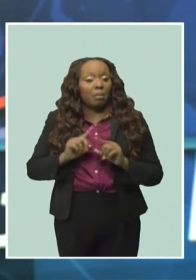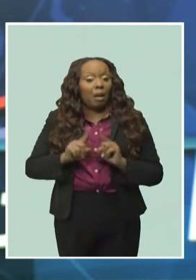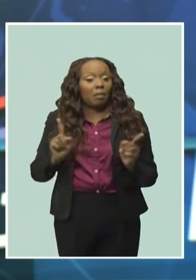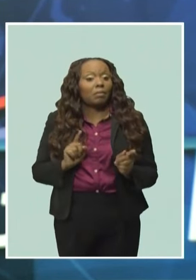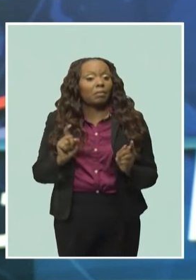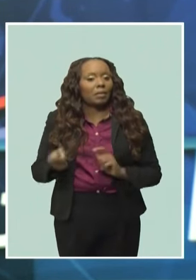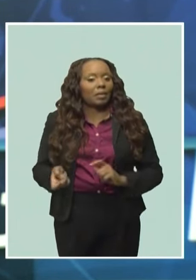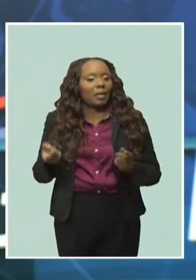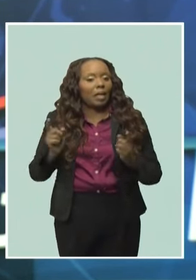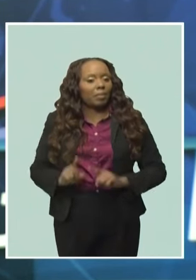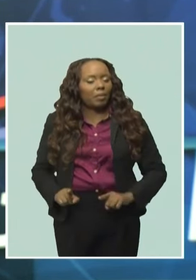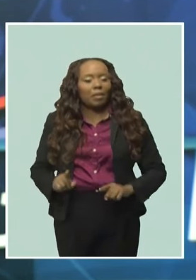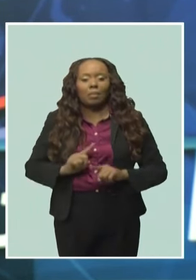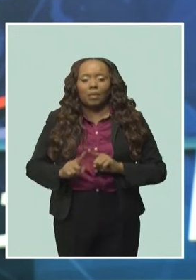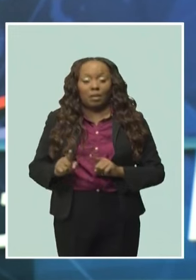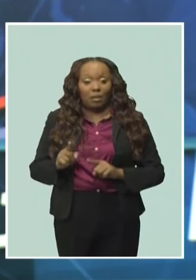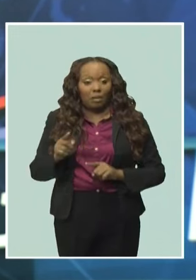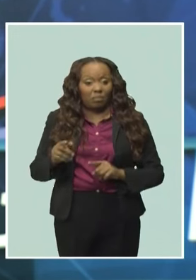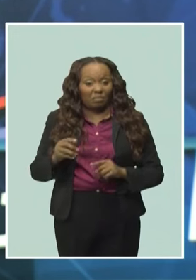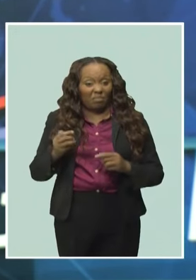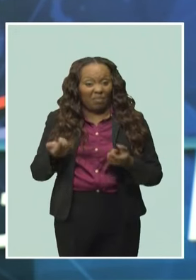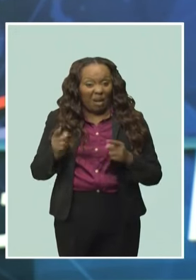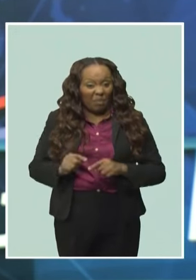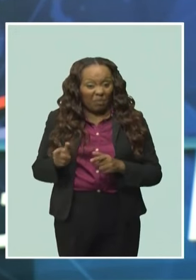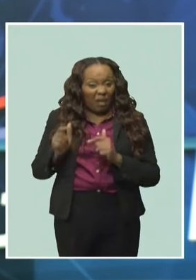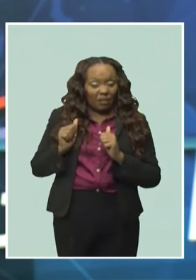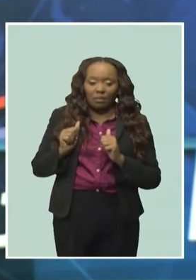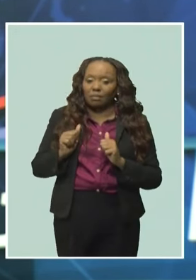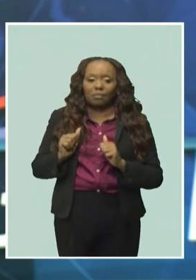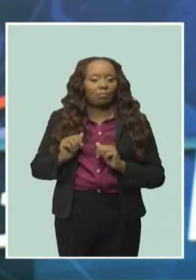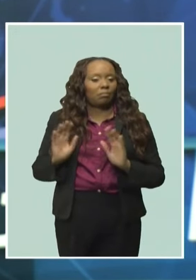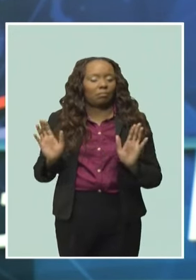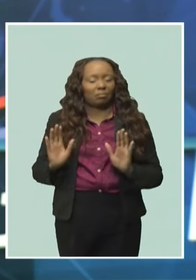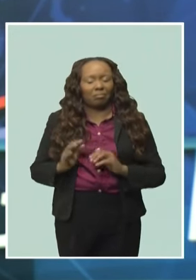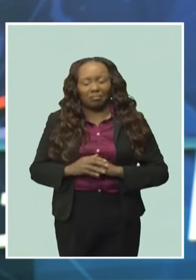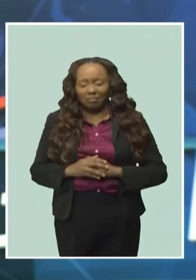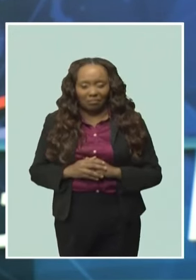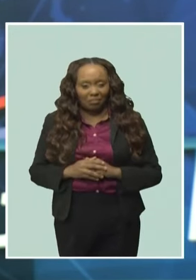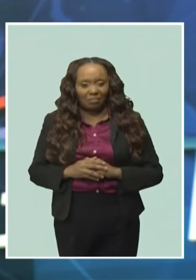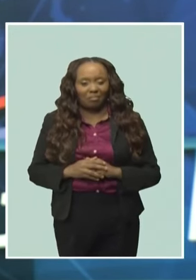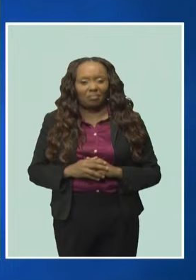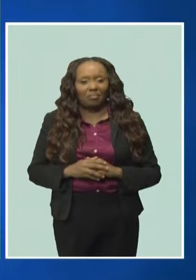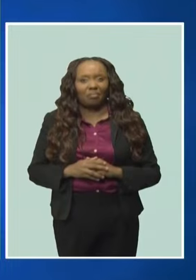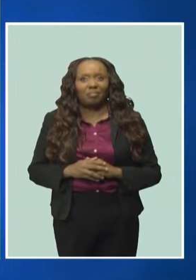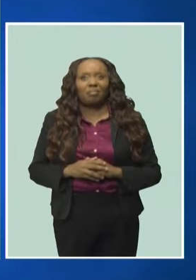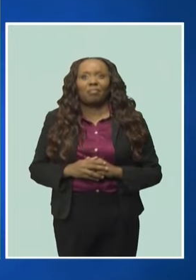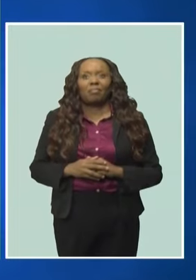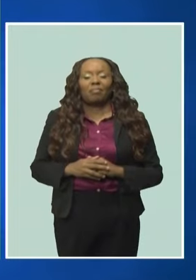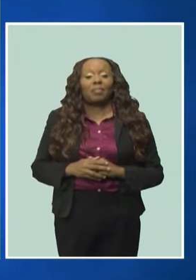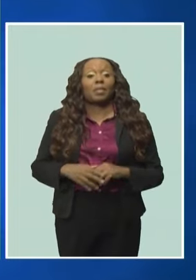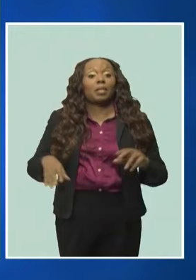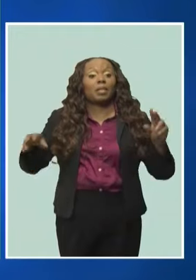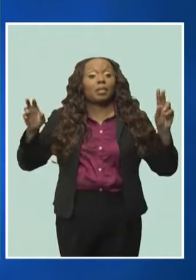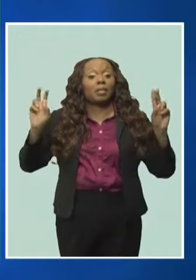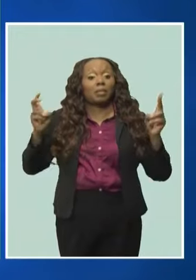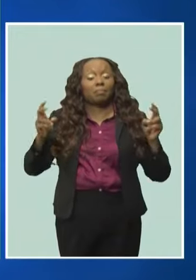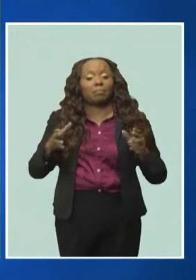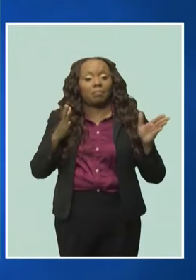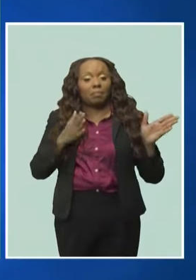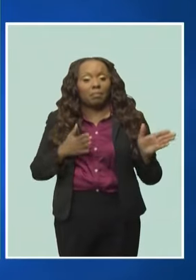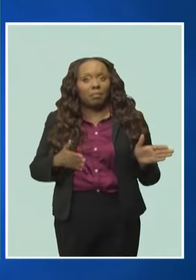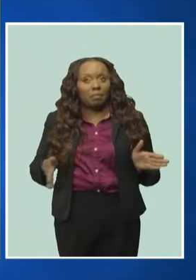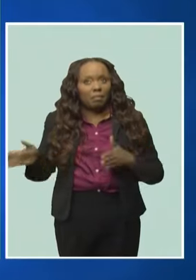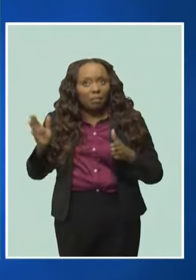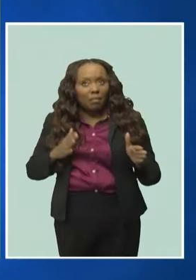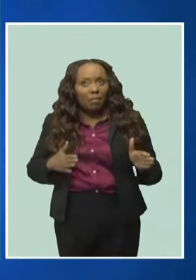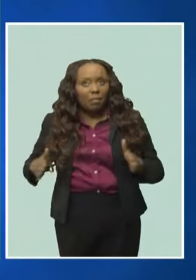coming, but it is not going to happen overnight. Trevor Thorpe reports. Speaking against the theme, Preparing and